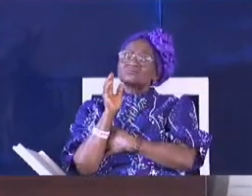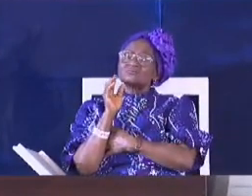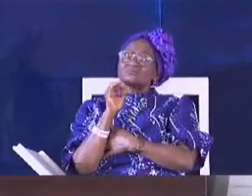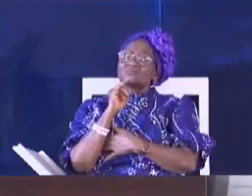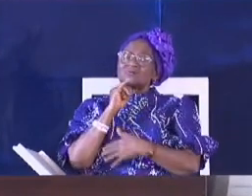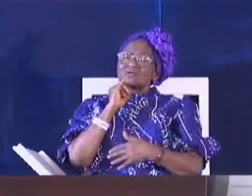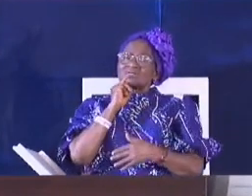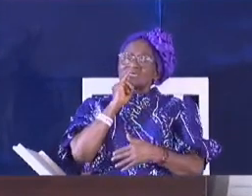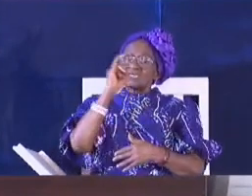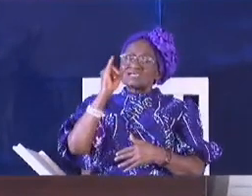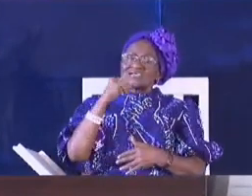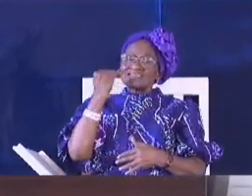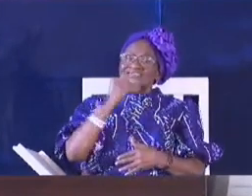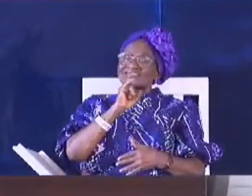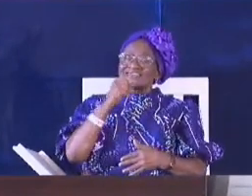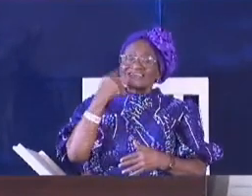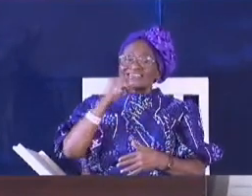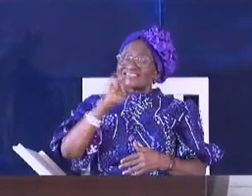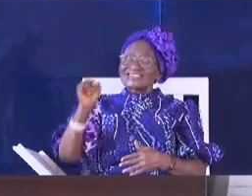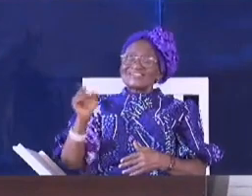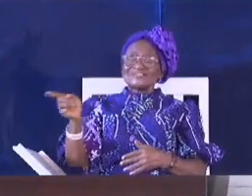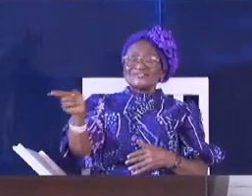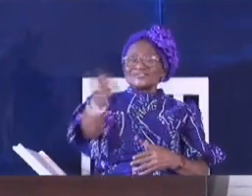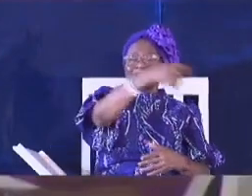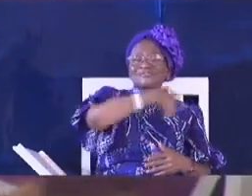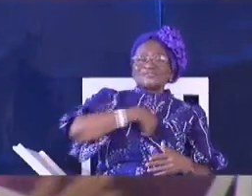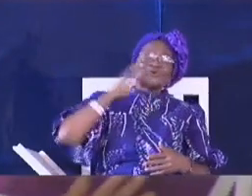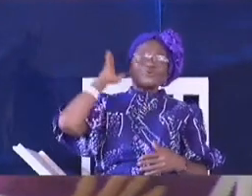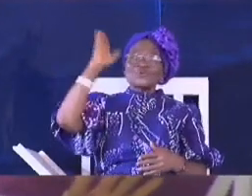you will no longer fight your battle alone.